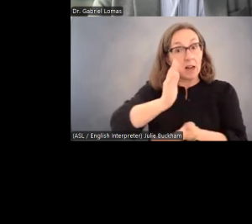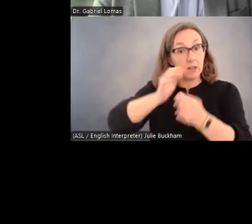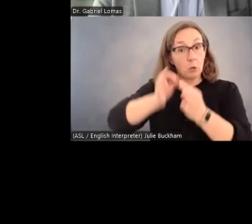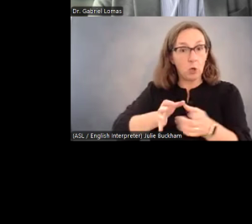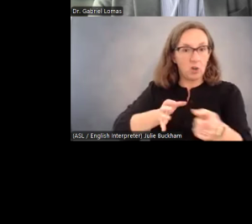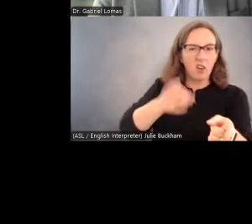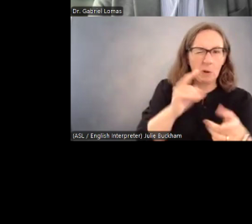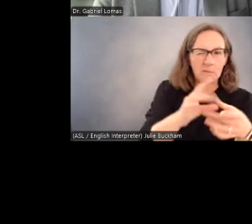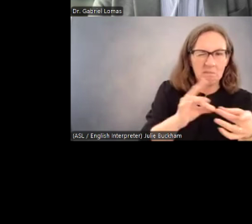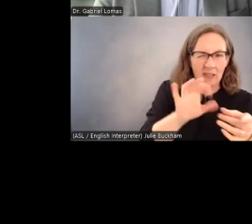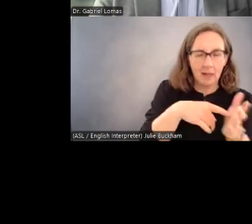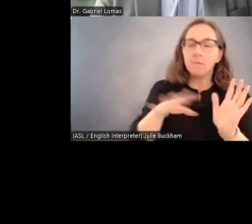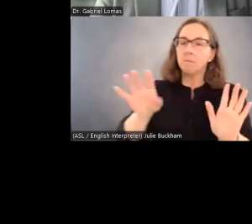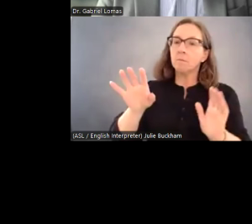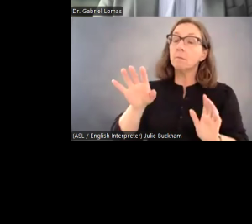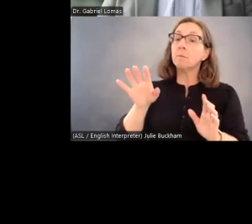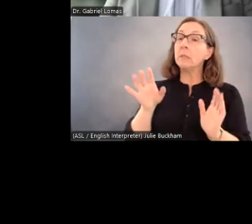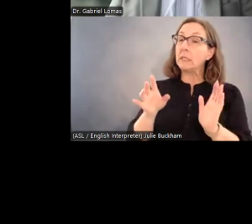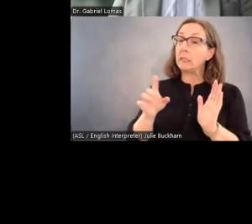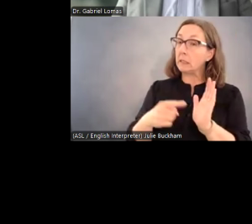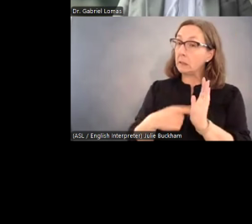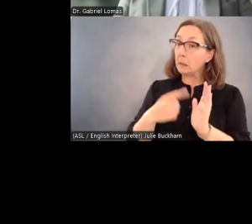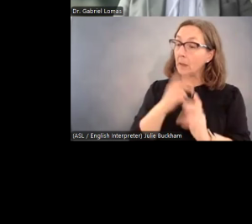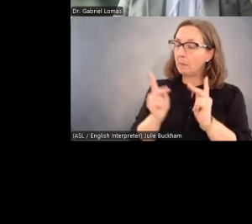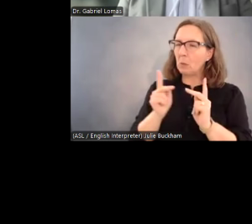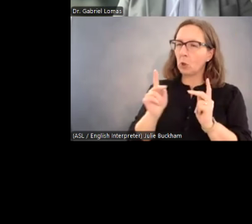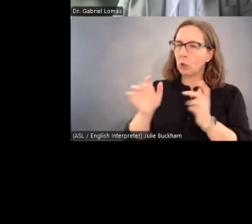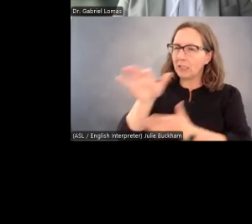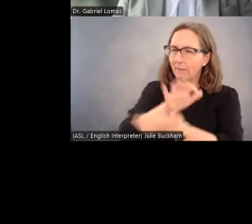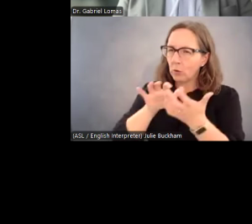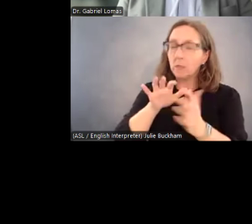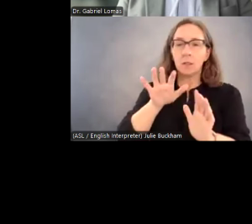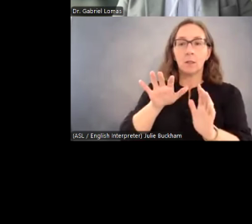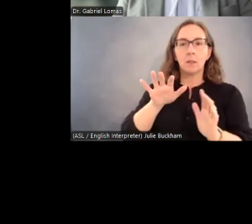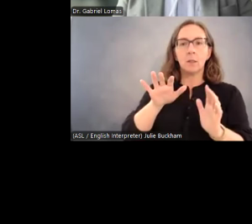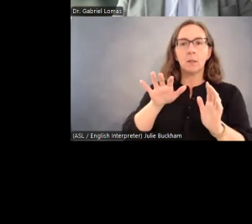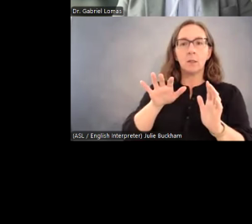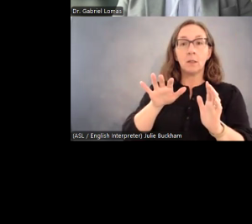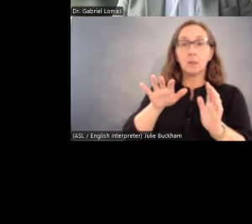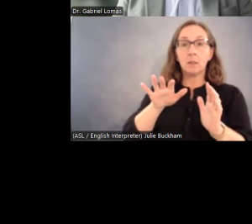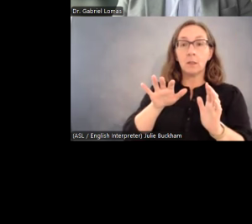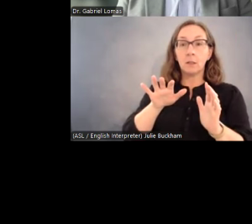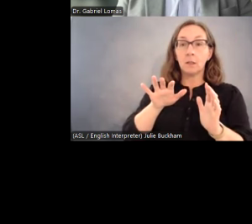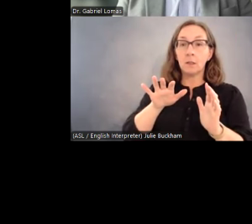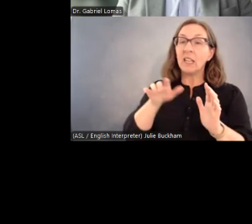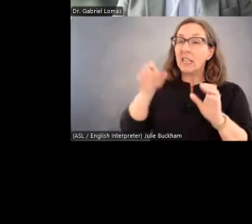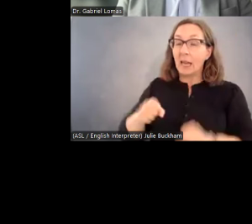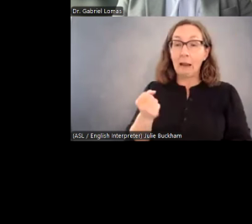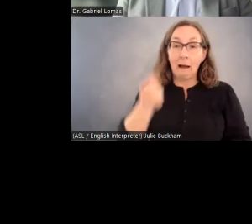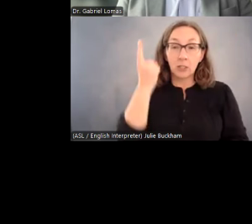is confusing sometimes for people, because a person can understand someone's speech most of the